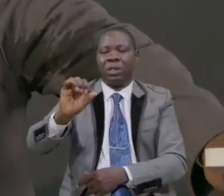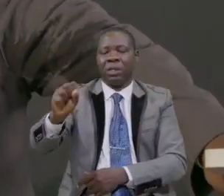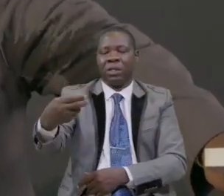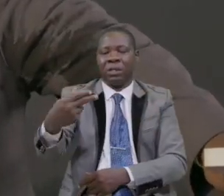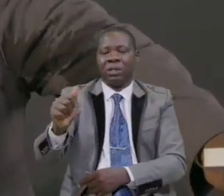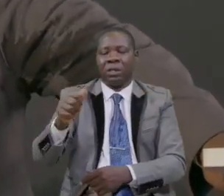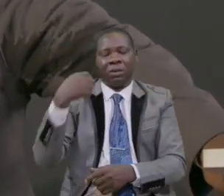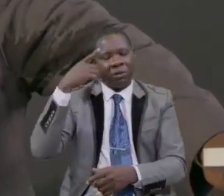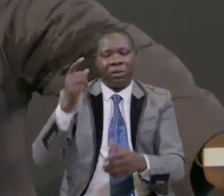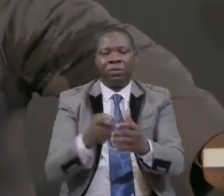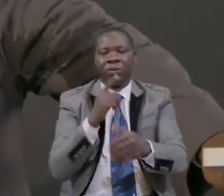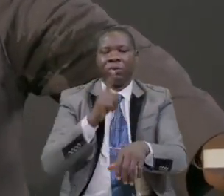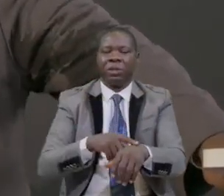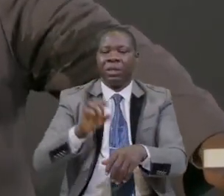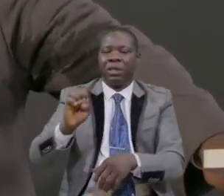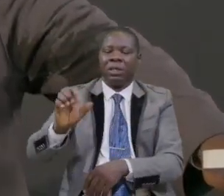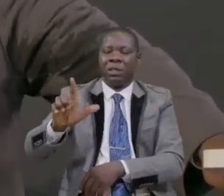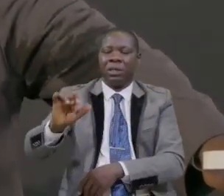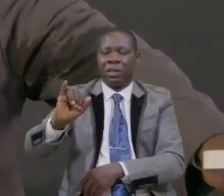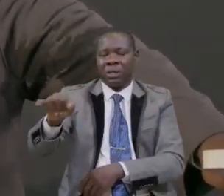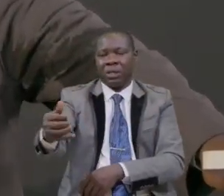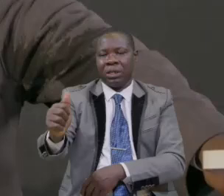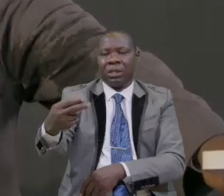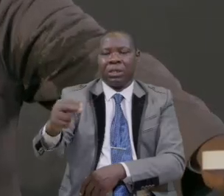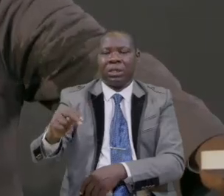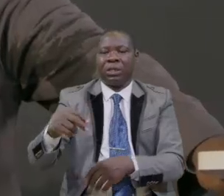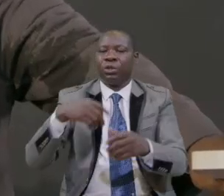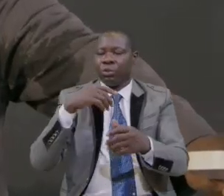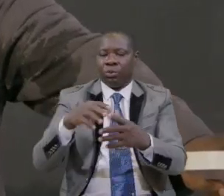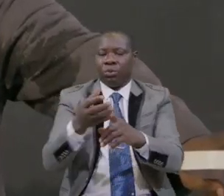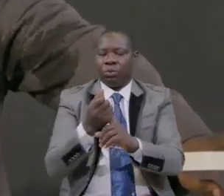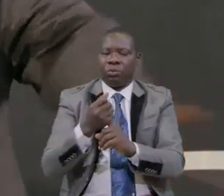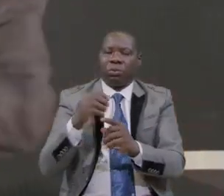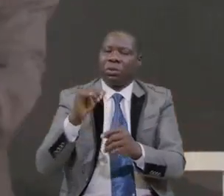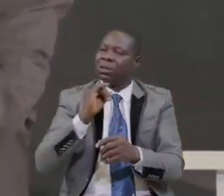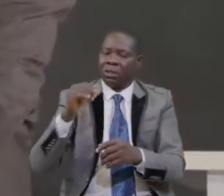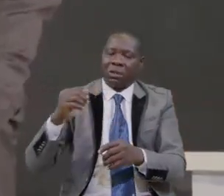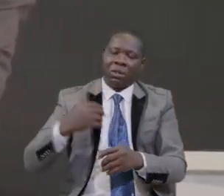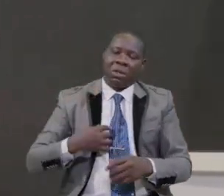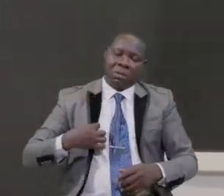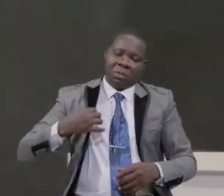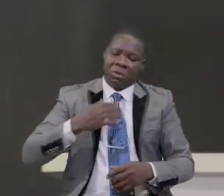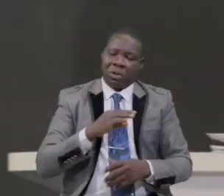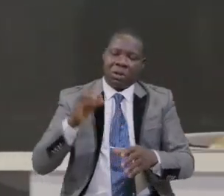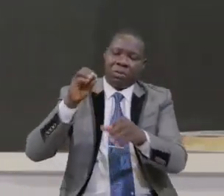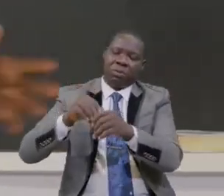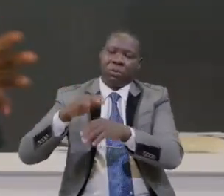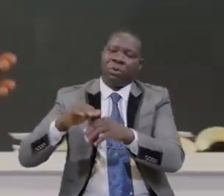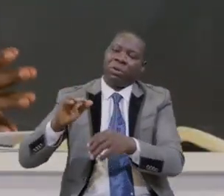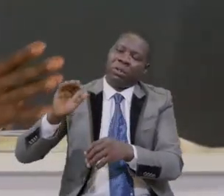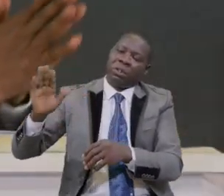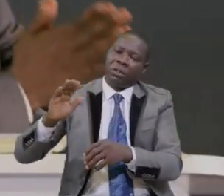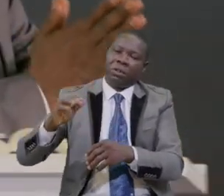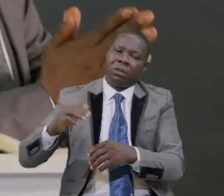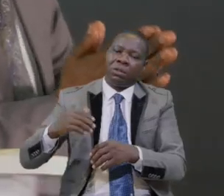took his mantle and put it on his shoulder. But he took it back.